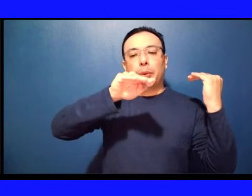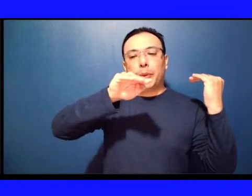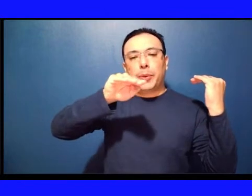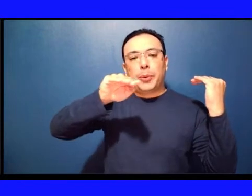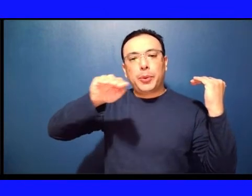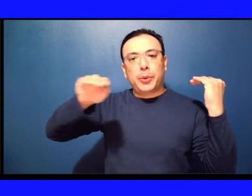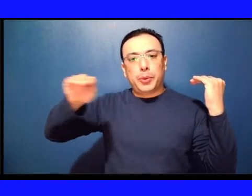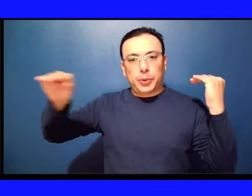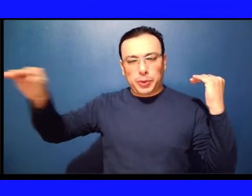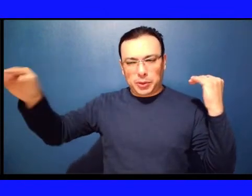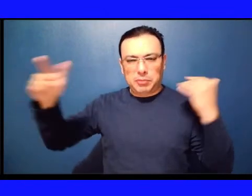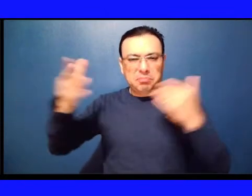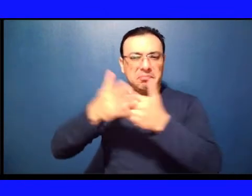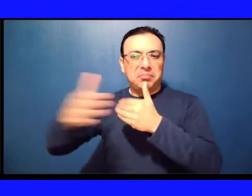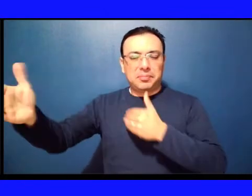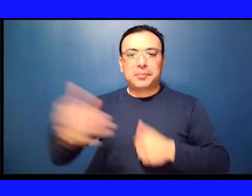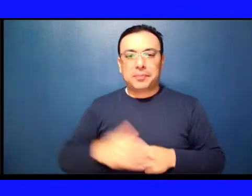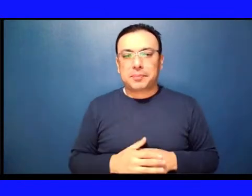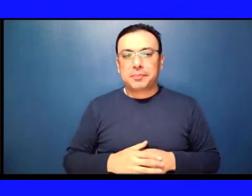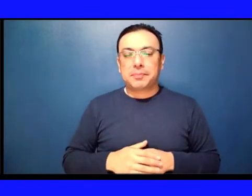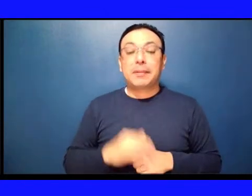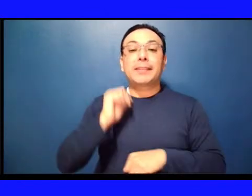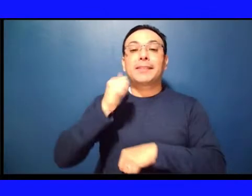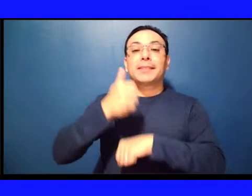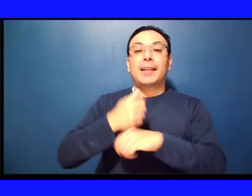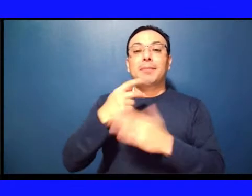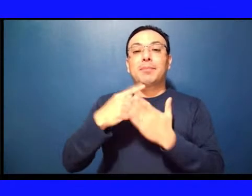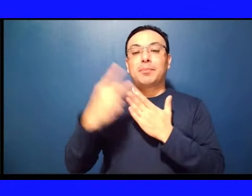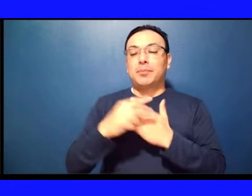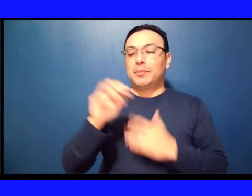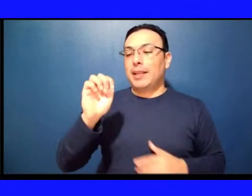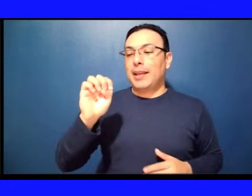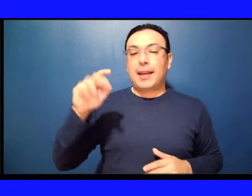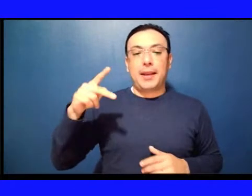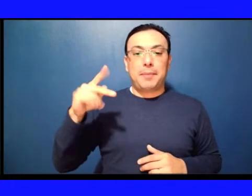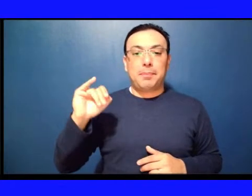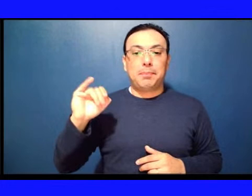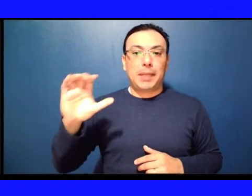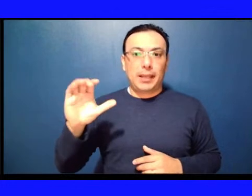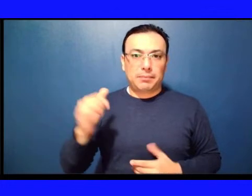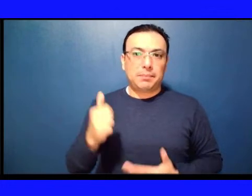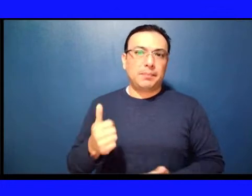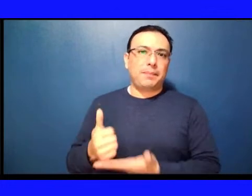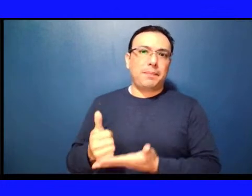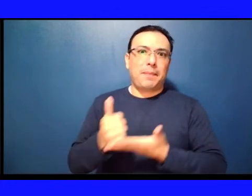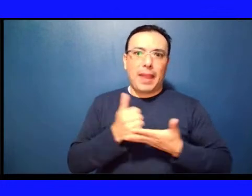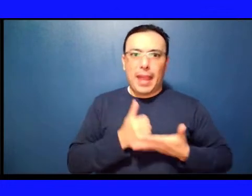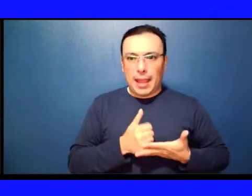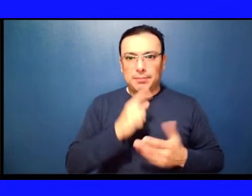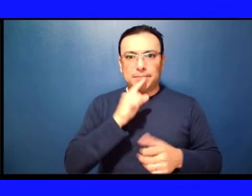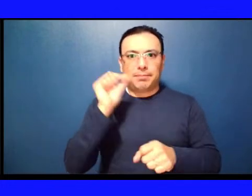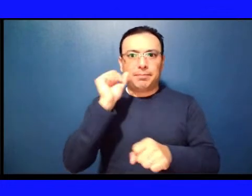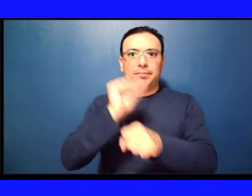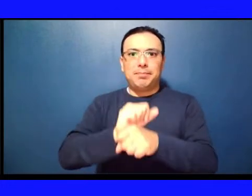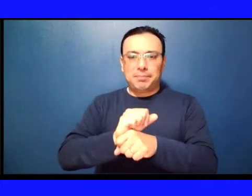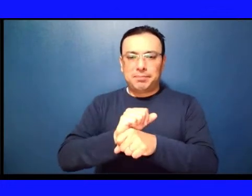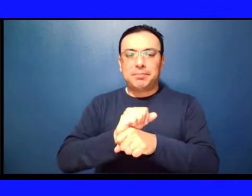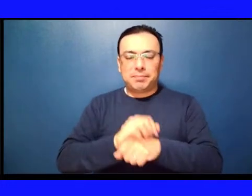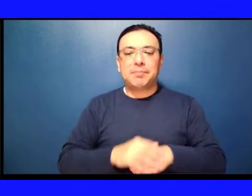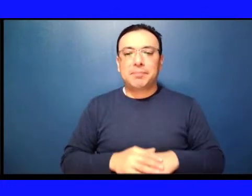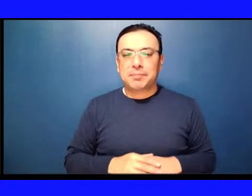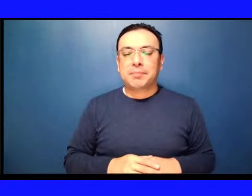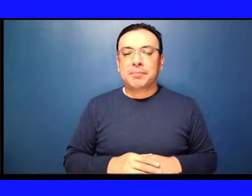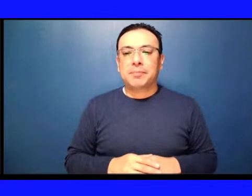MyChart activation, making us a real national leader on that. Metro Plus membership has increased